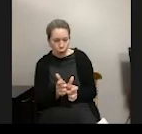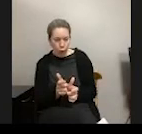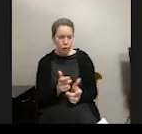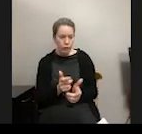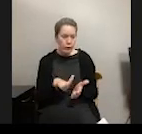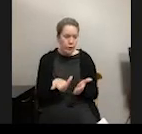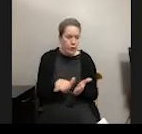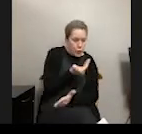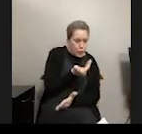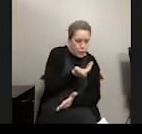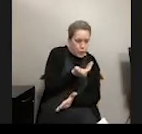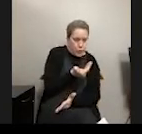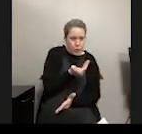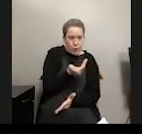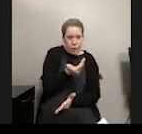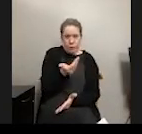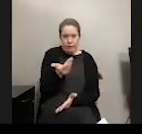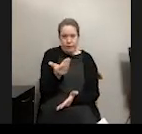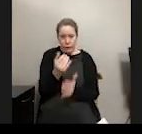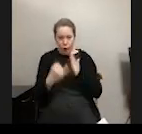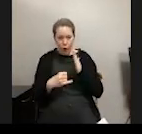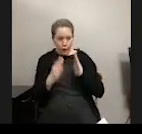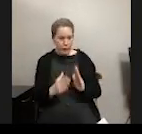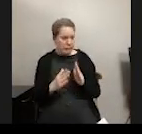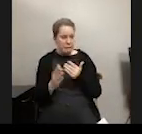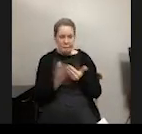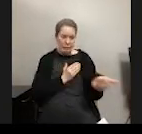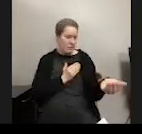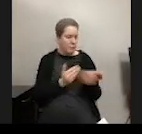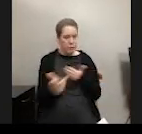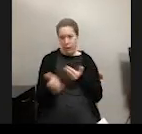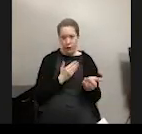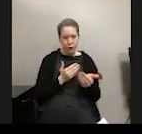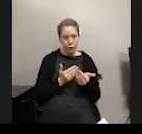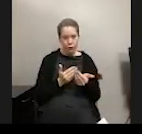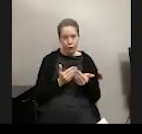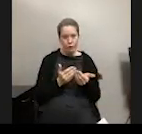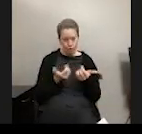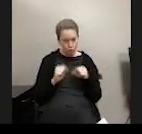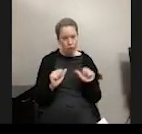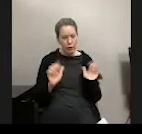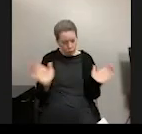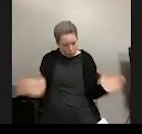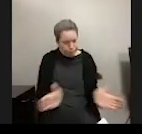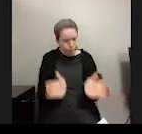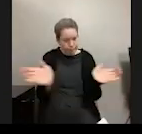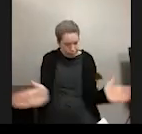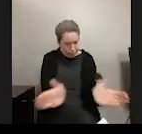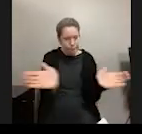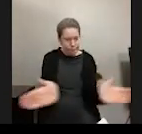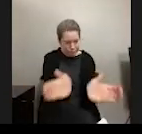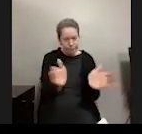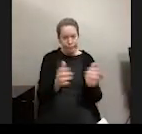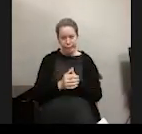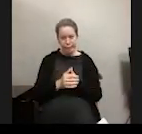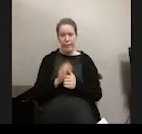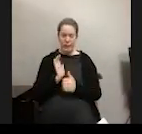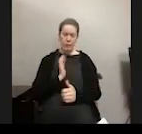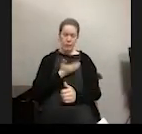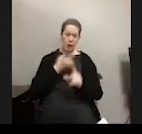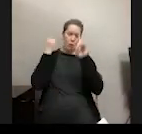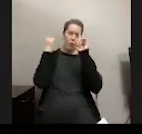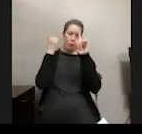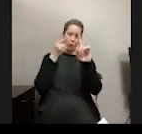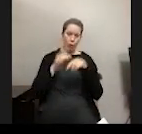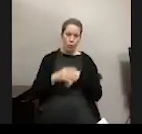some of those emerging artists. But at base, Jane, that's what we're dedicated. That's where we're setting out to do. And I'm